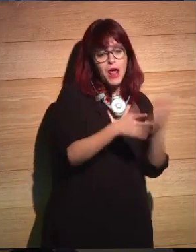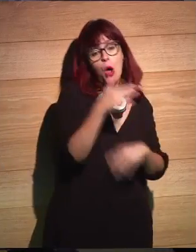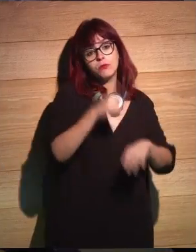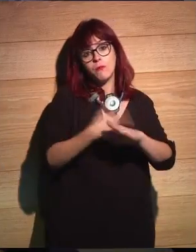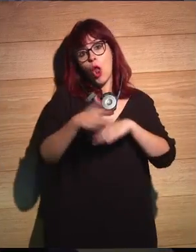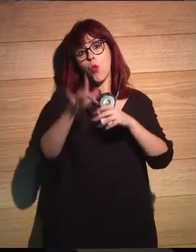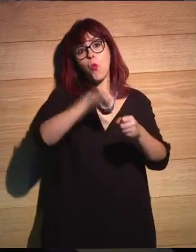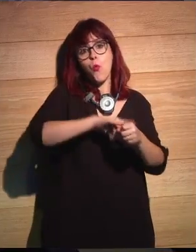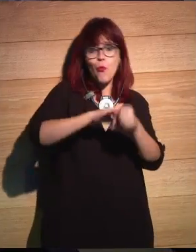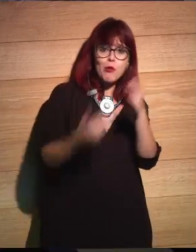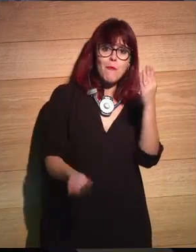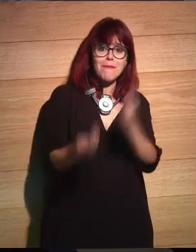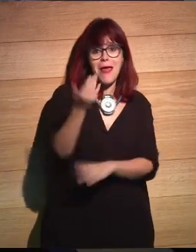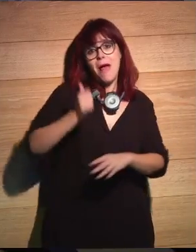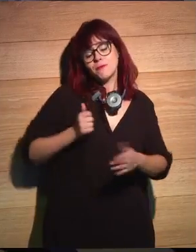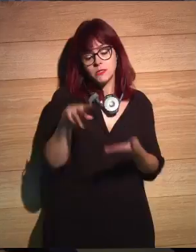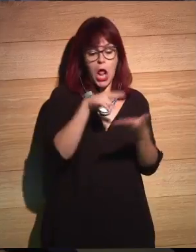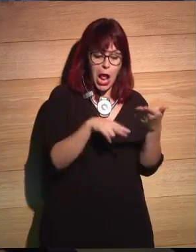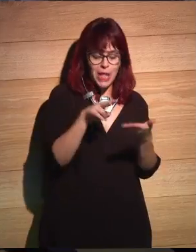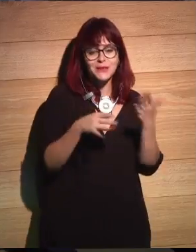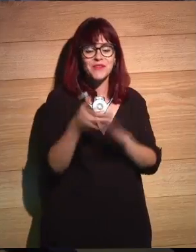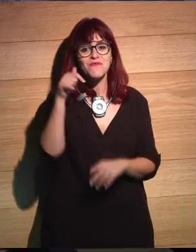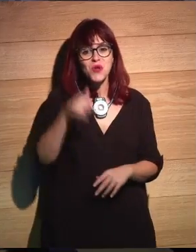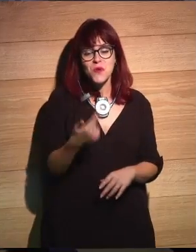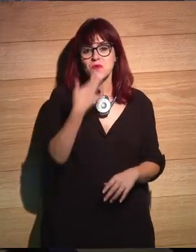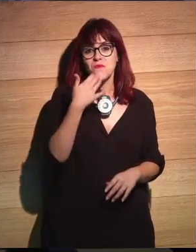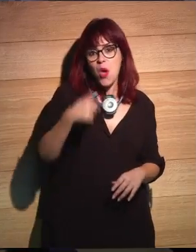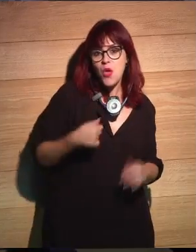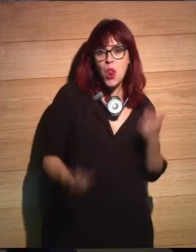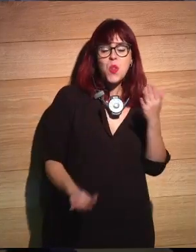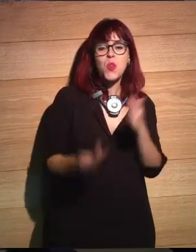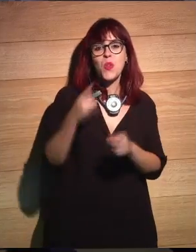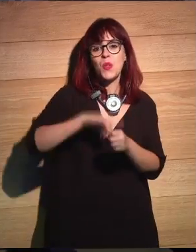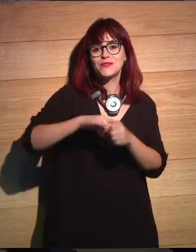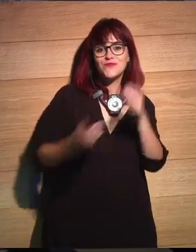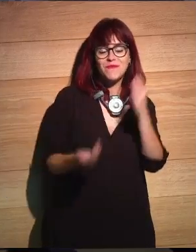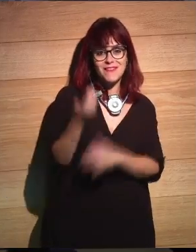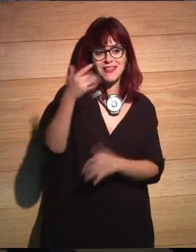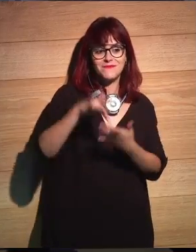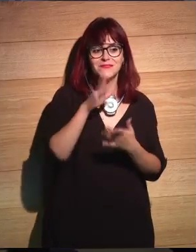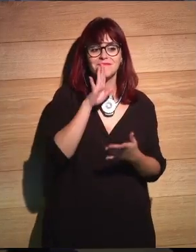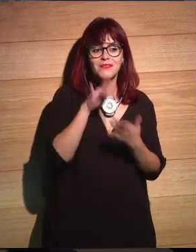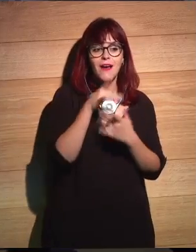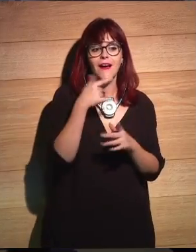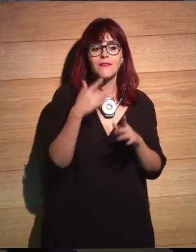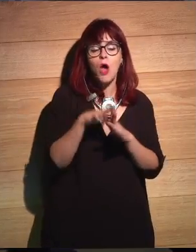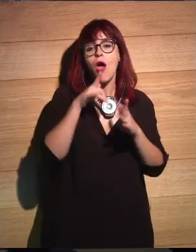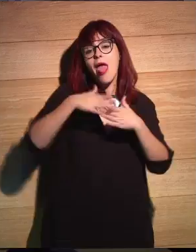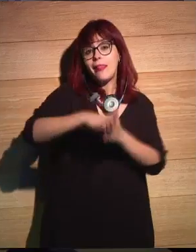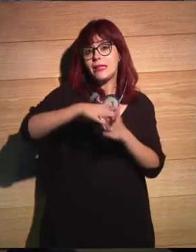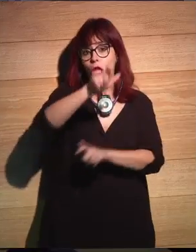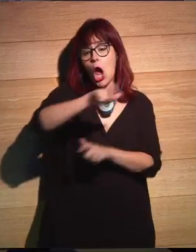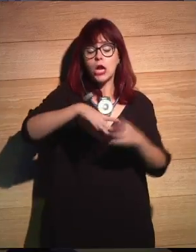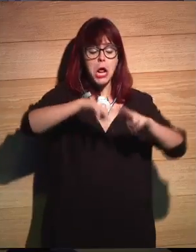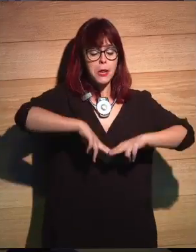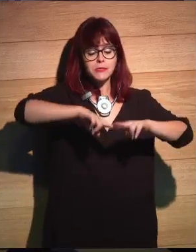every Monday at my publishing house, they are looking at the manuscripts that have been sent in, and they're reading it, and